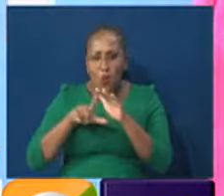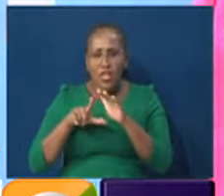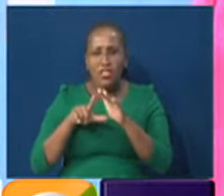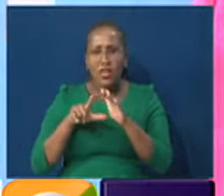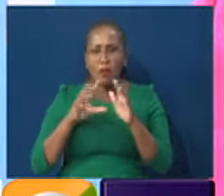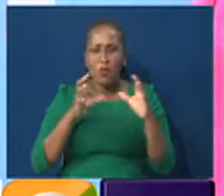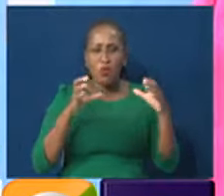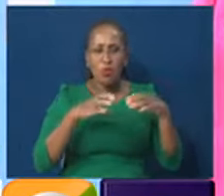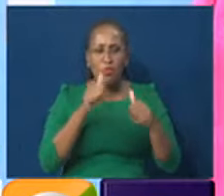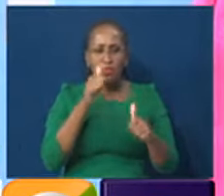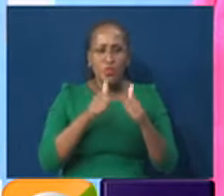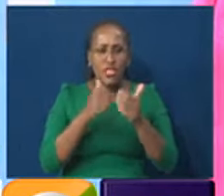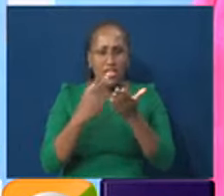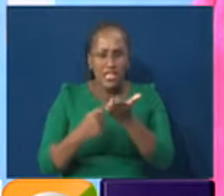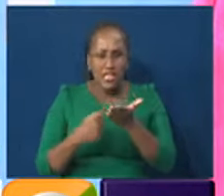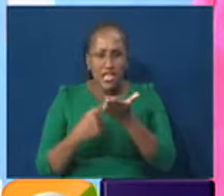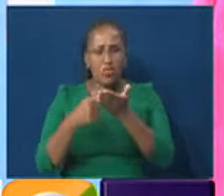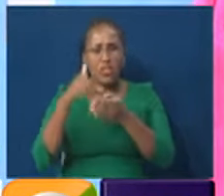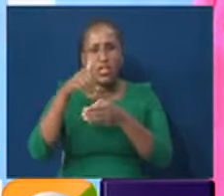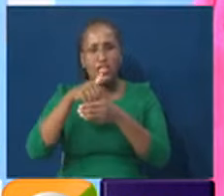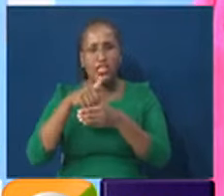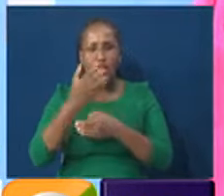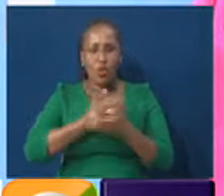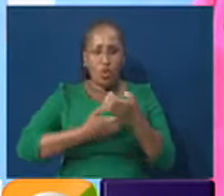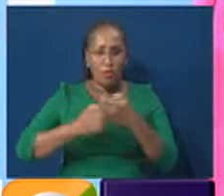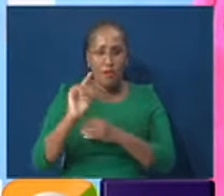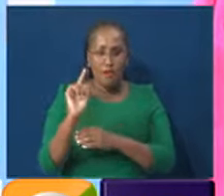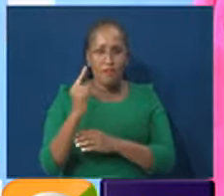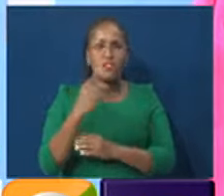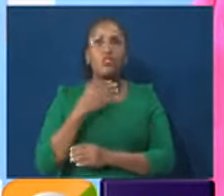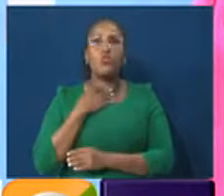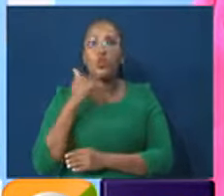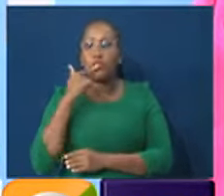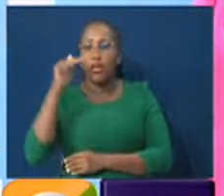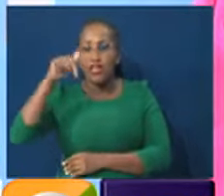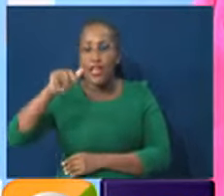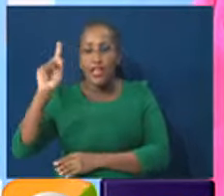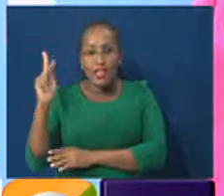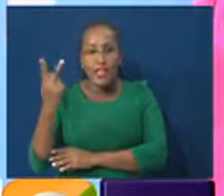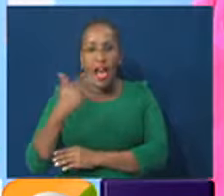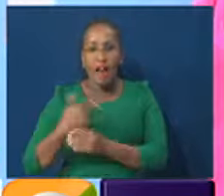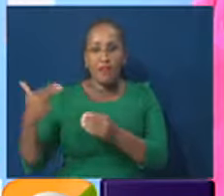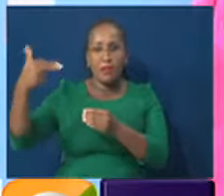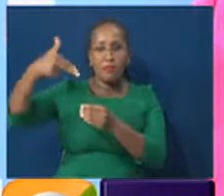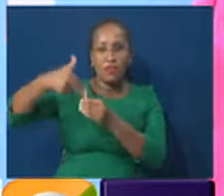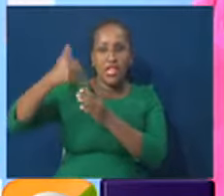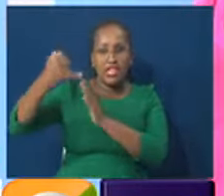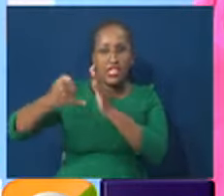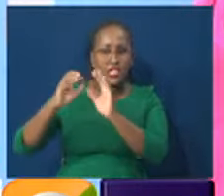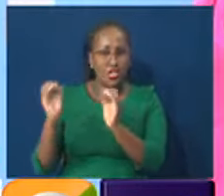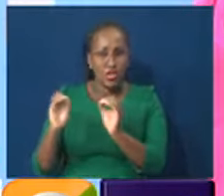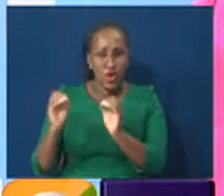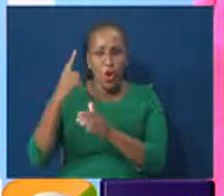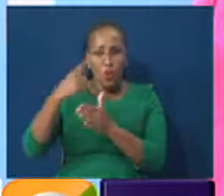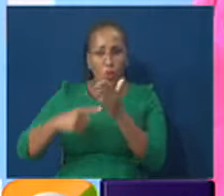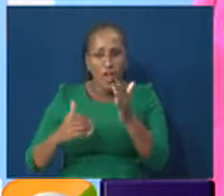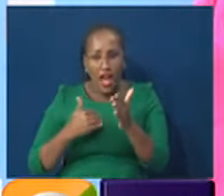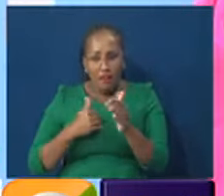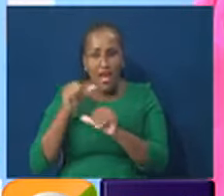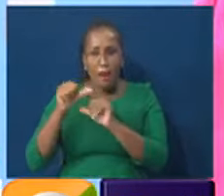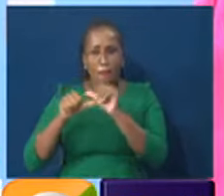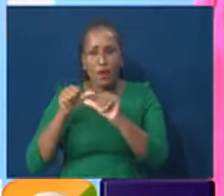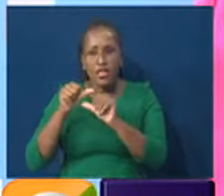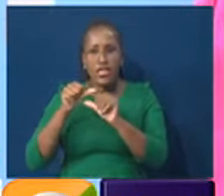Everything seems to ride on petroleum. First, I would want to say that in Kenya, we don't have a petroleum industry. What we have is a petroleum